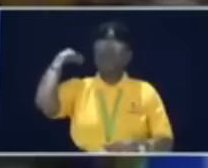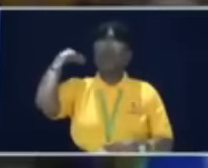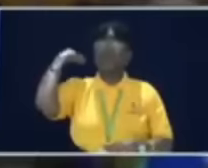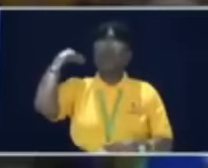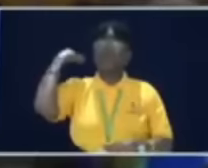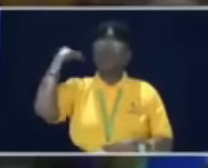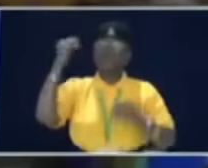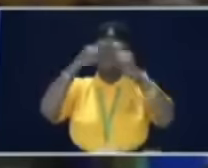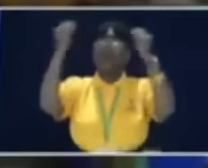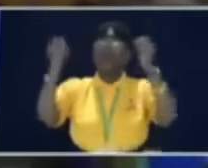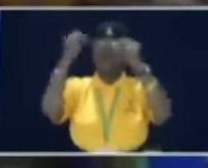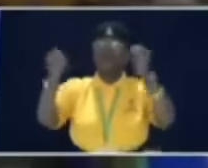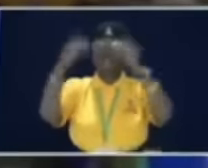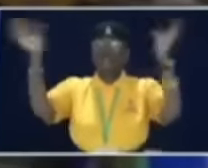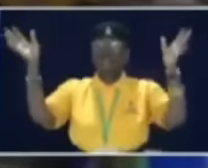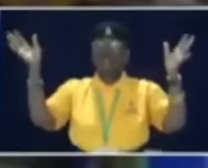hallelujah,